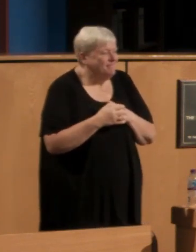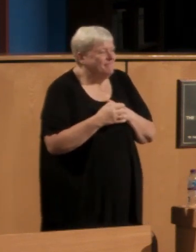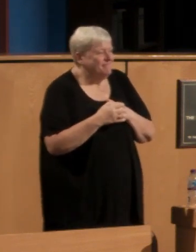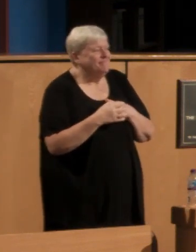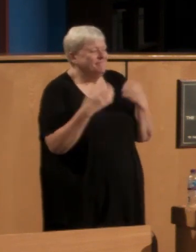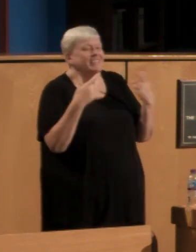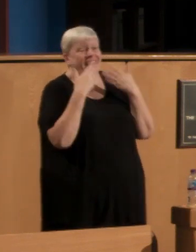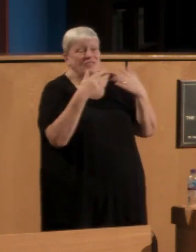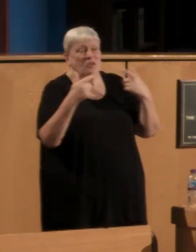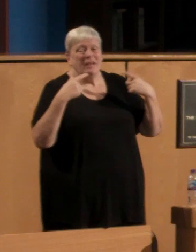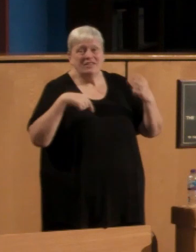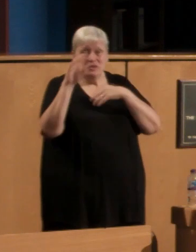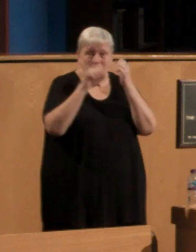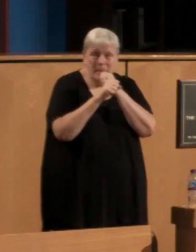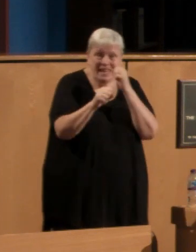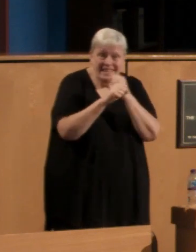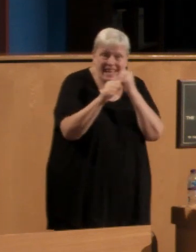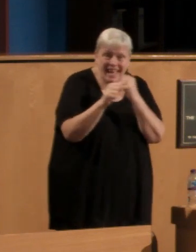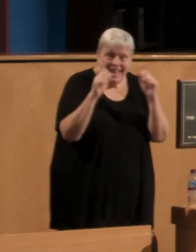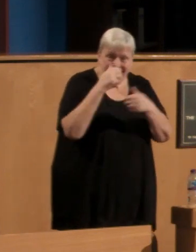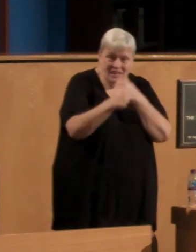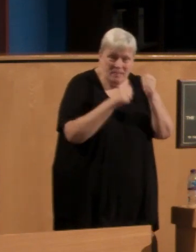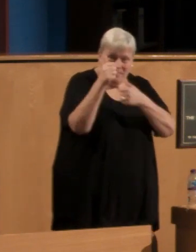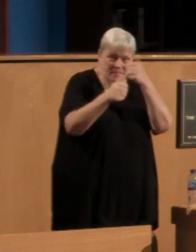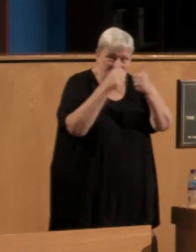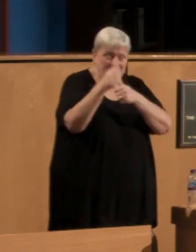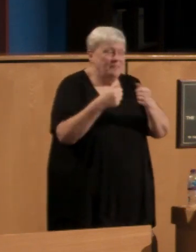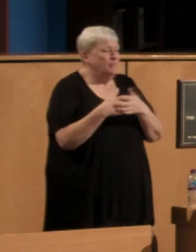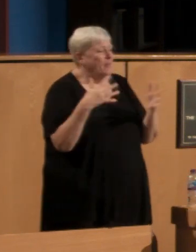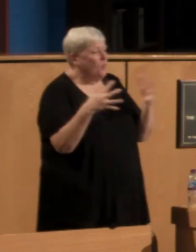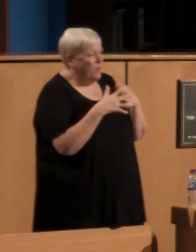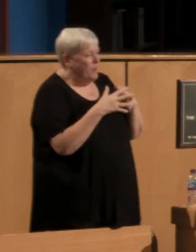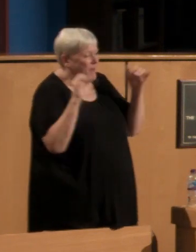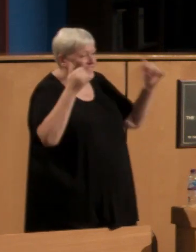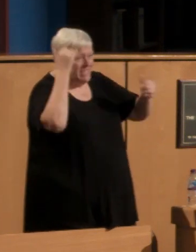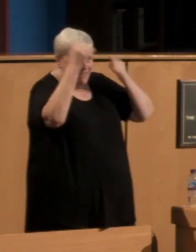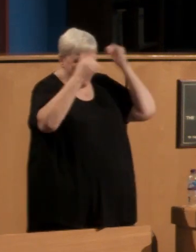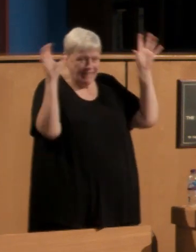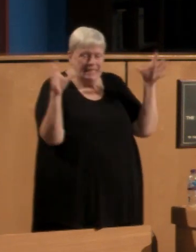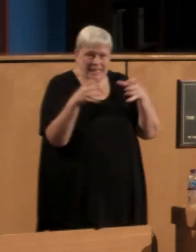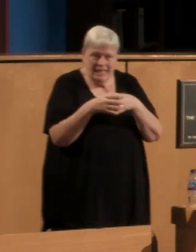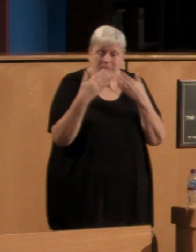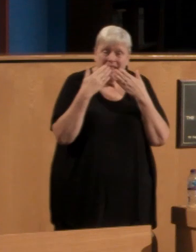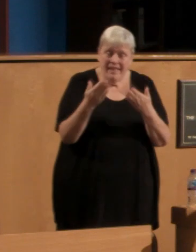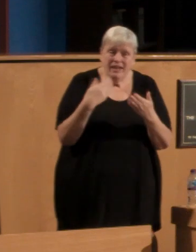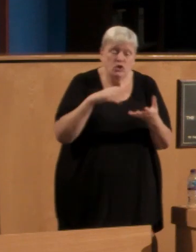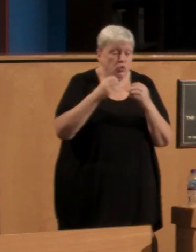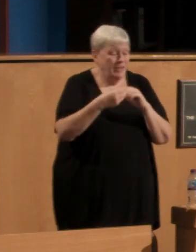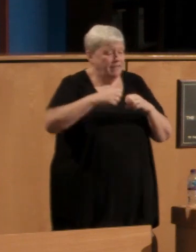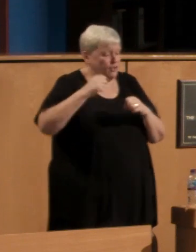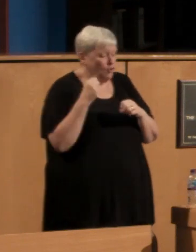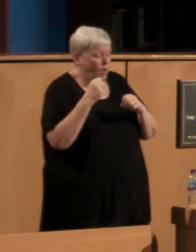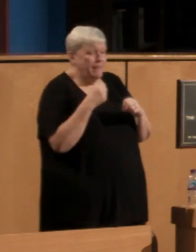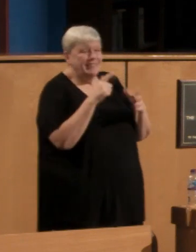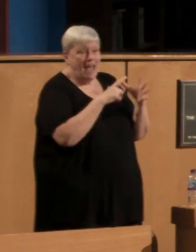Thank you so much to the Media Services team and the WayWORD Festival team for making all of this possible. Thanks again to Creative Scotland,